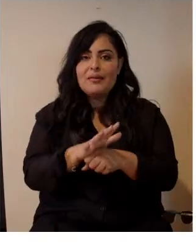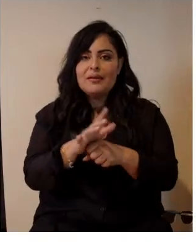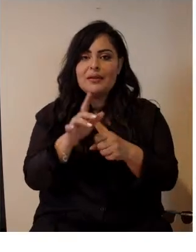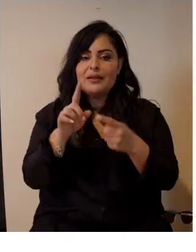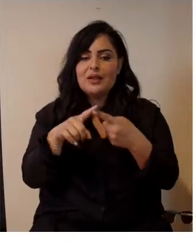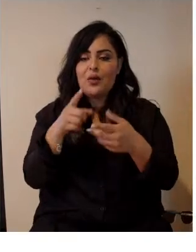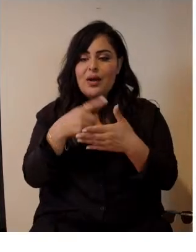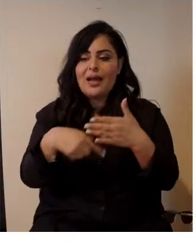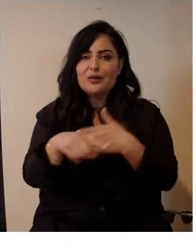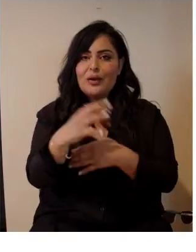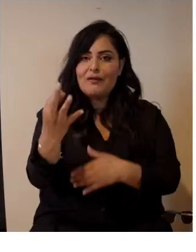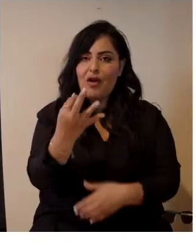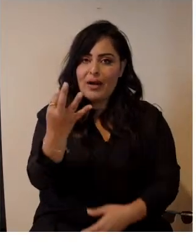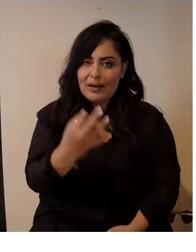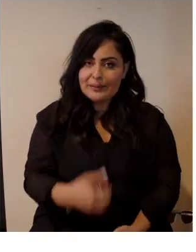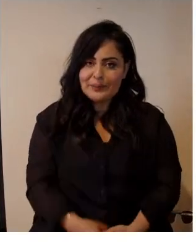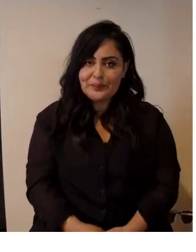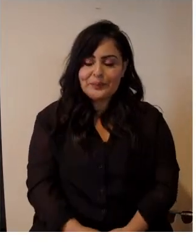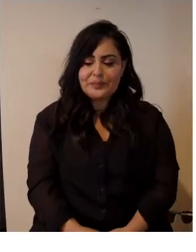next week on Friday.